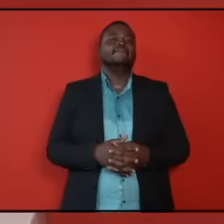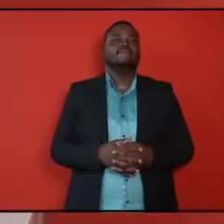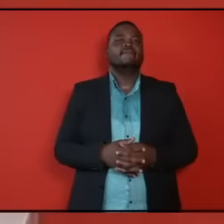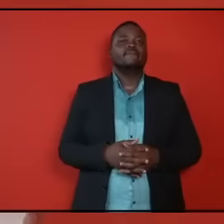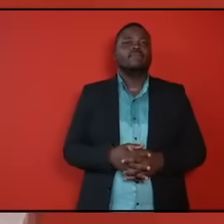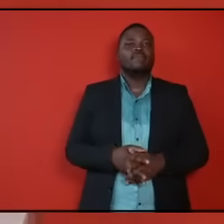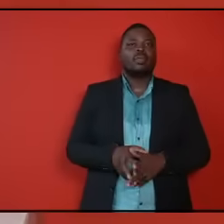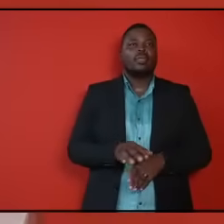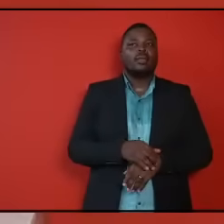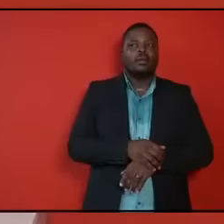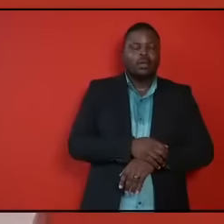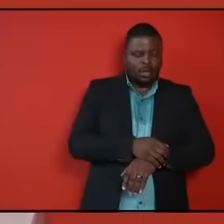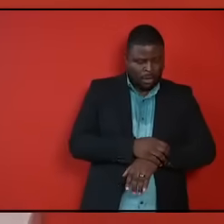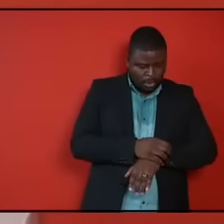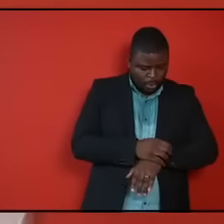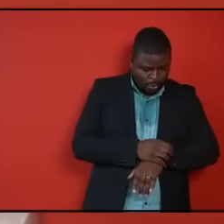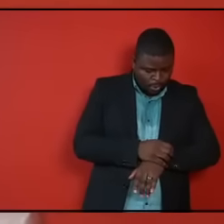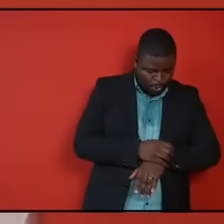I didn't miss anything.